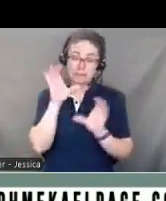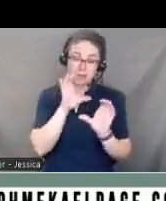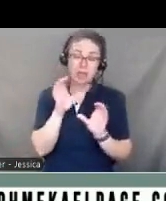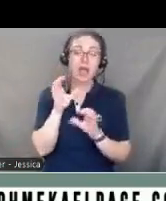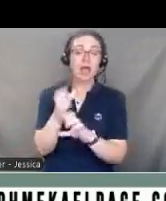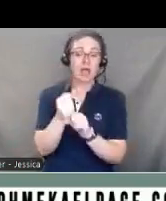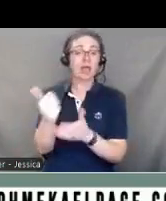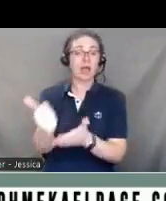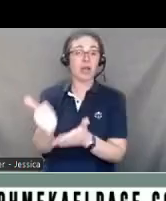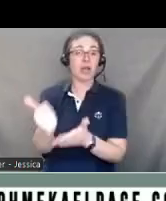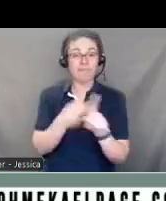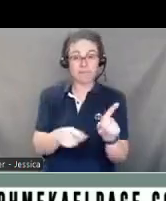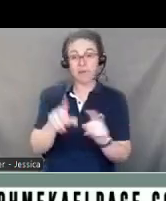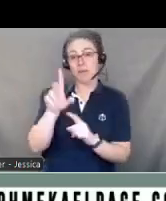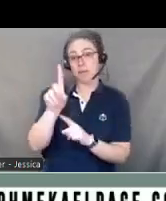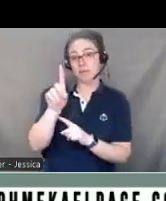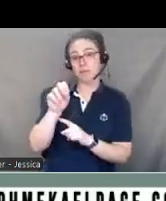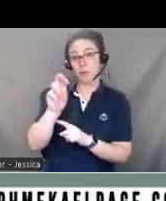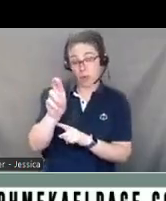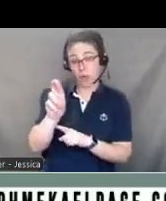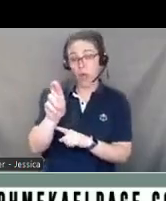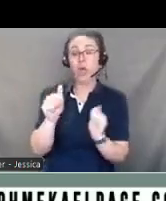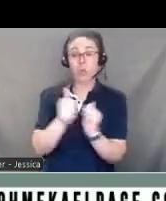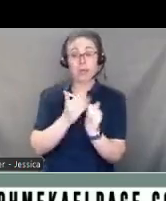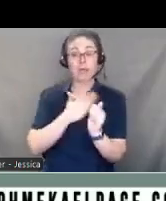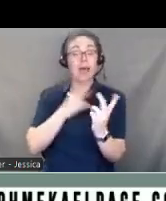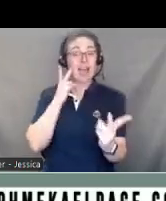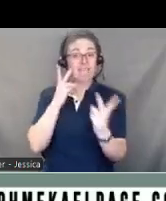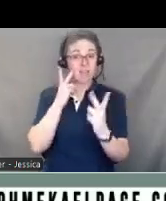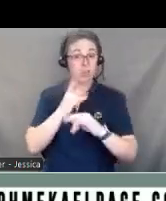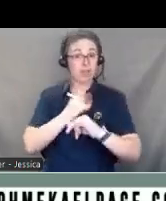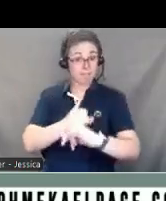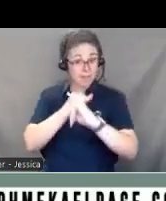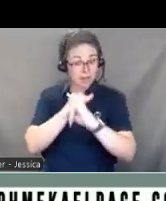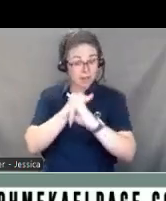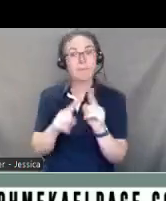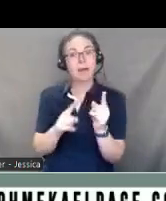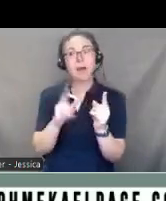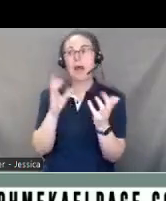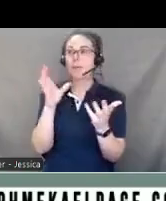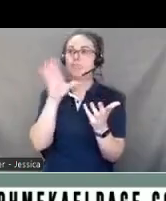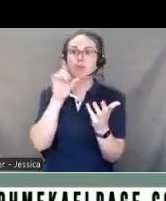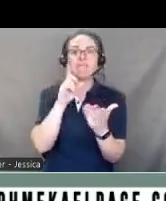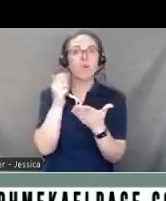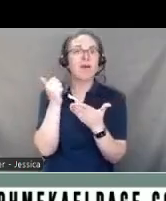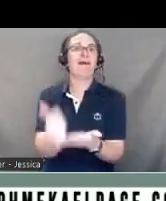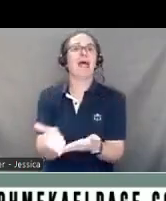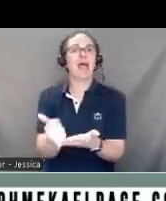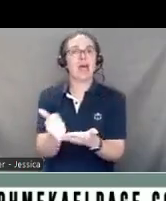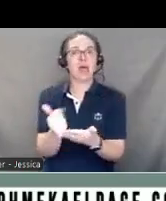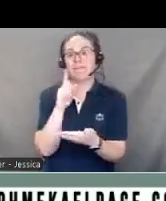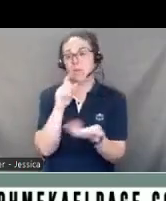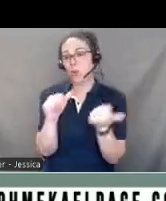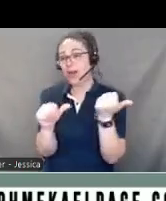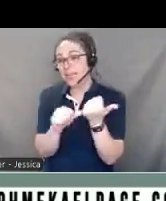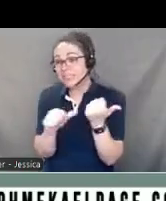from the Department of Rehab with my visual impairment, but I'm looking for help for like assistance with